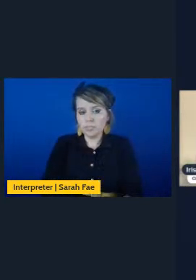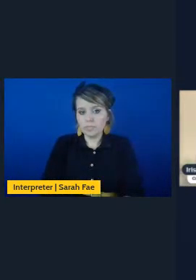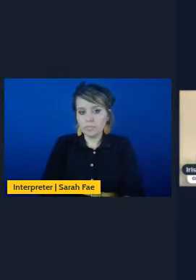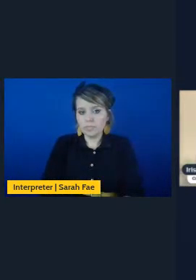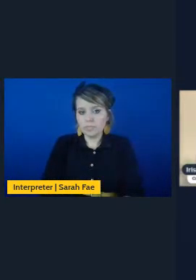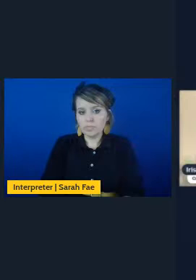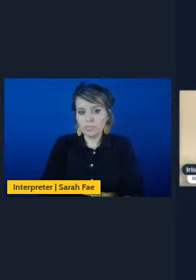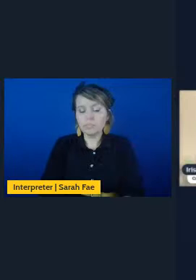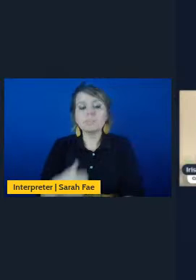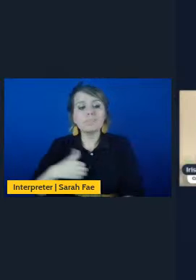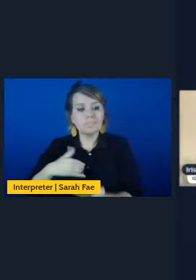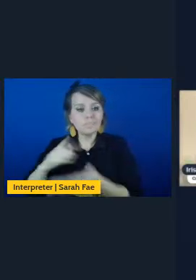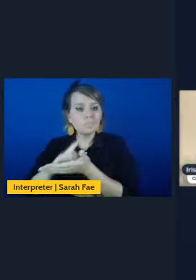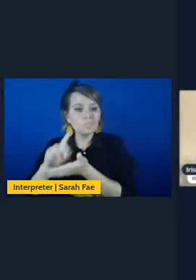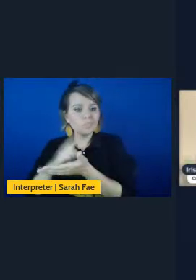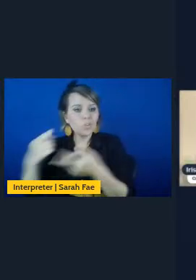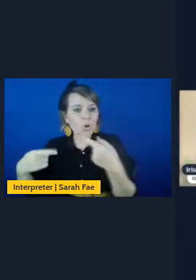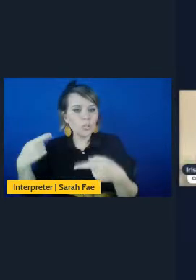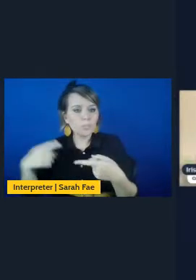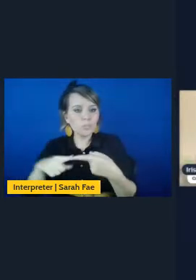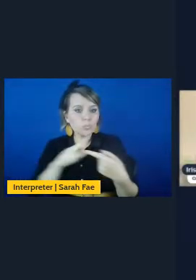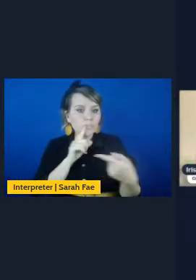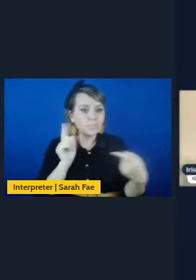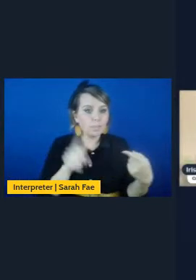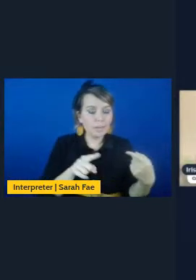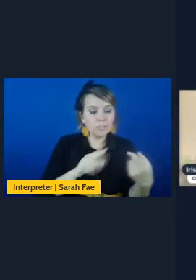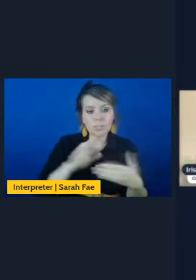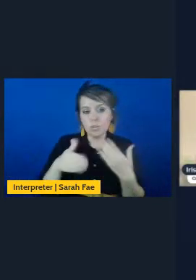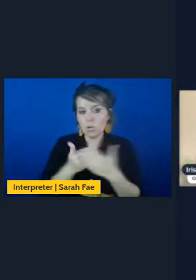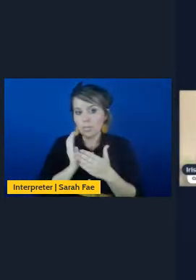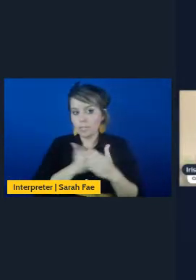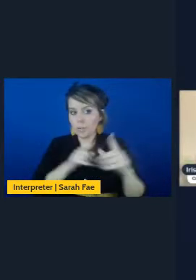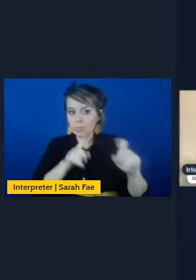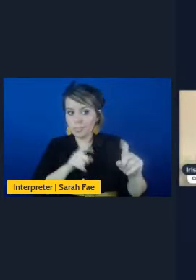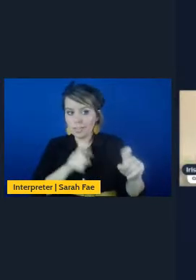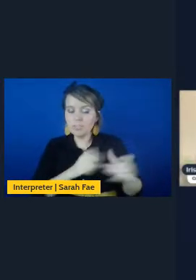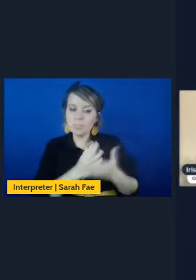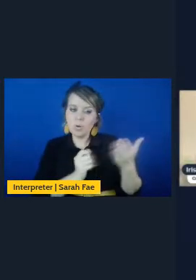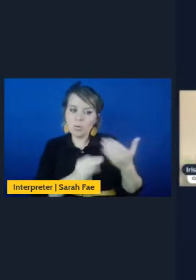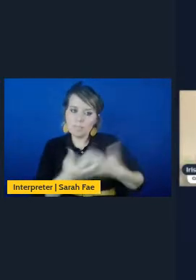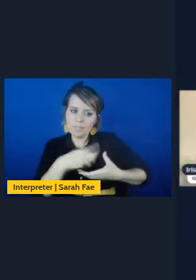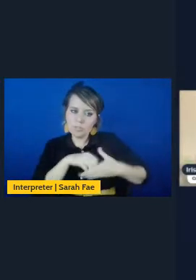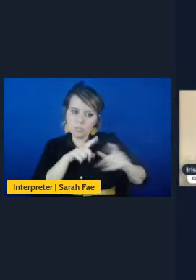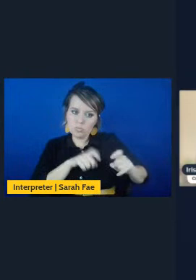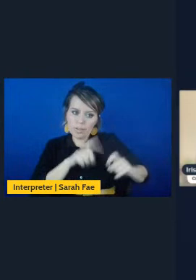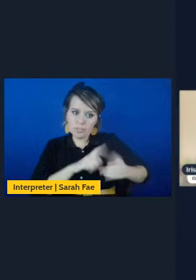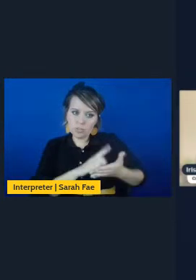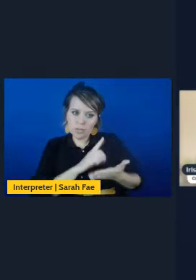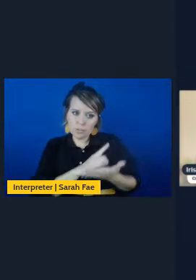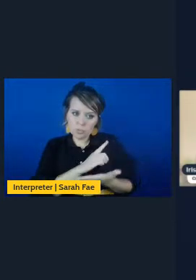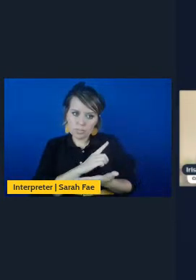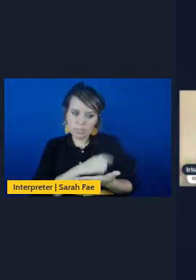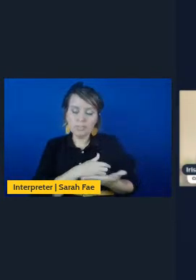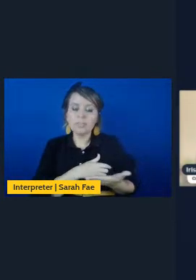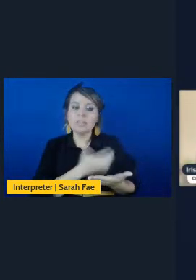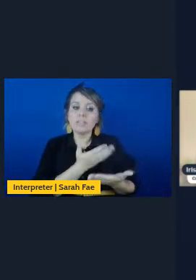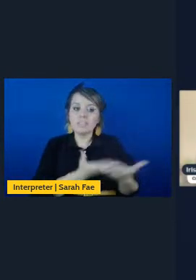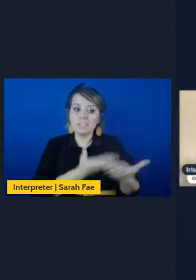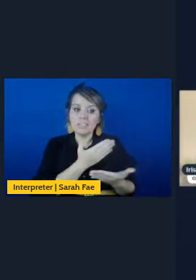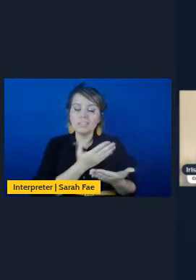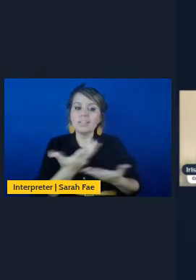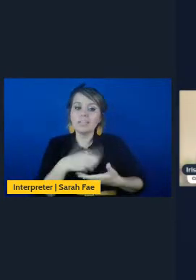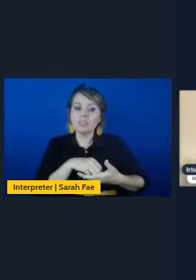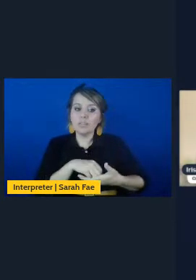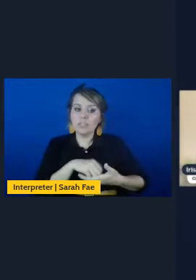directory argument to this command, as all of our tests are actually as part of the integration test directory. Now, this integration